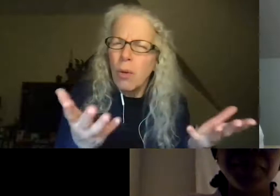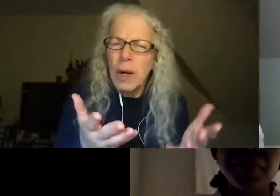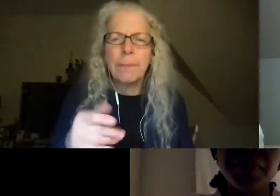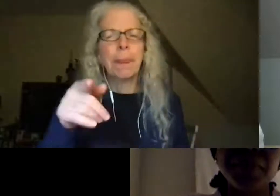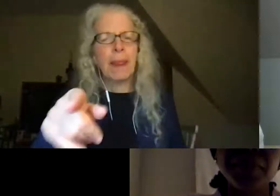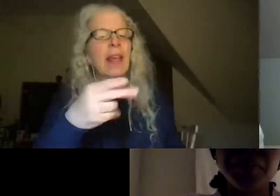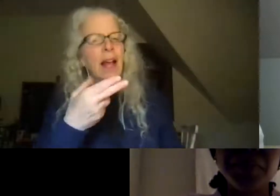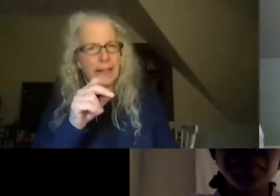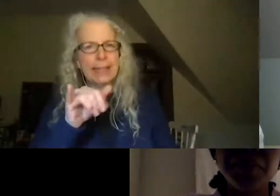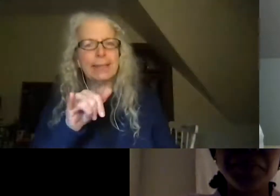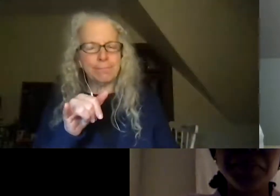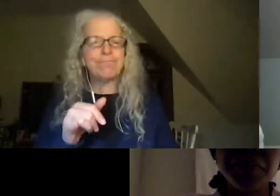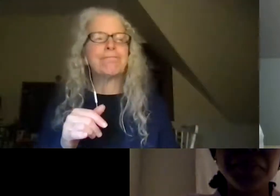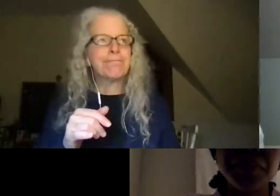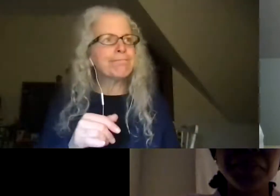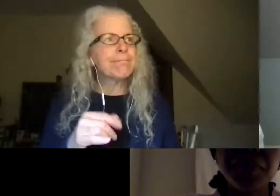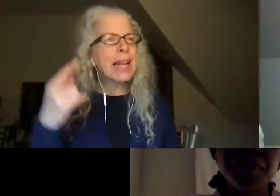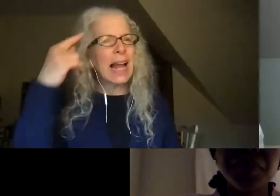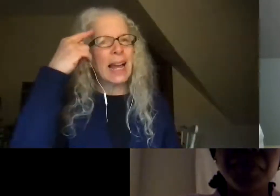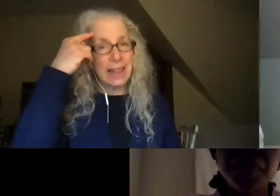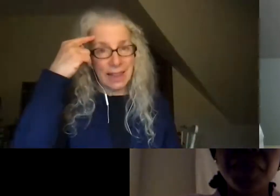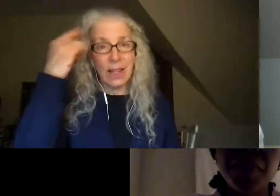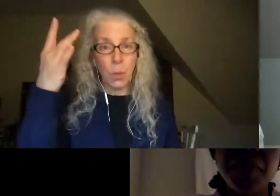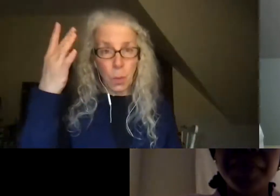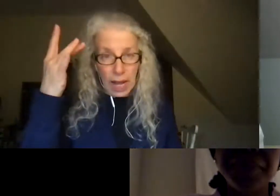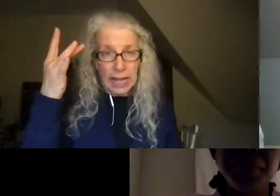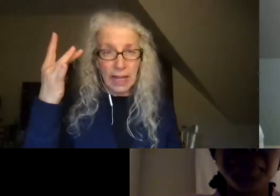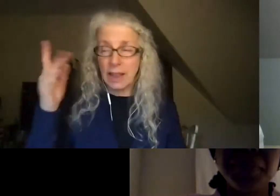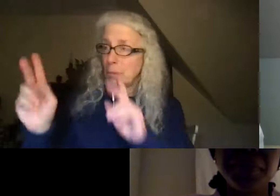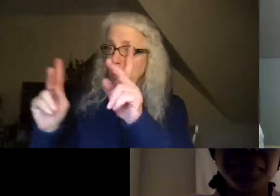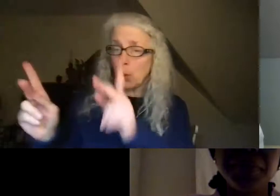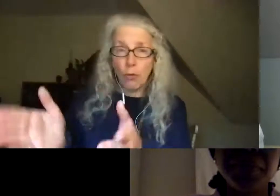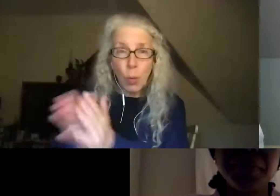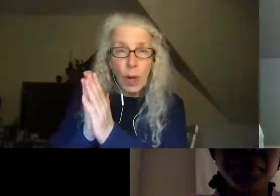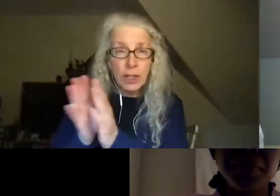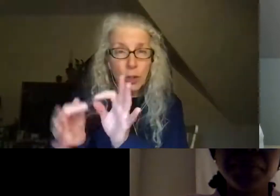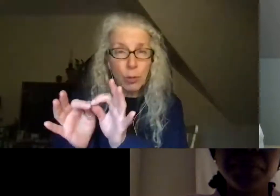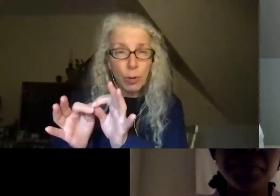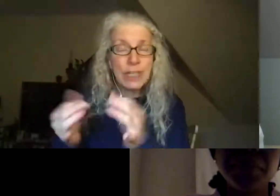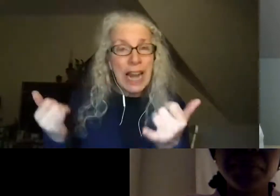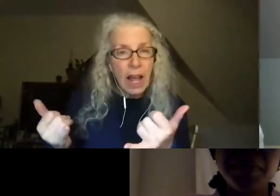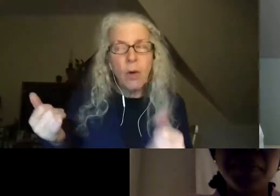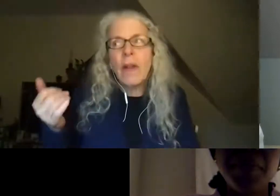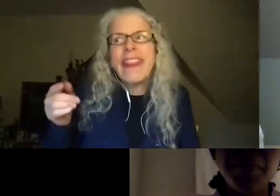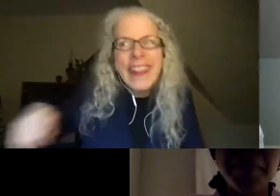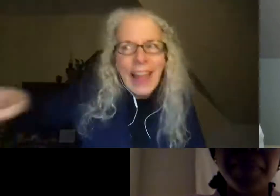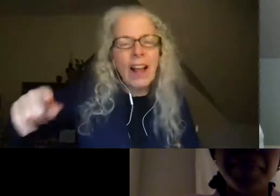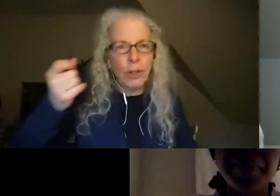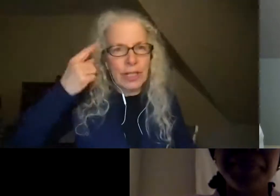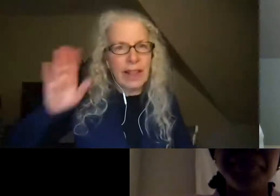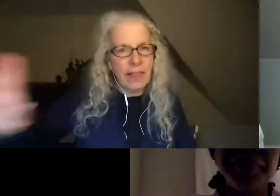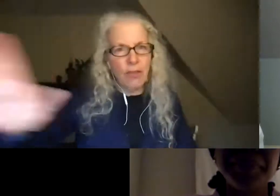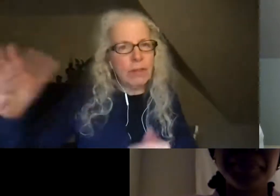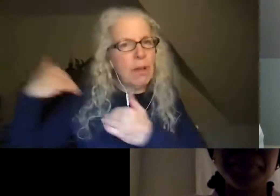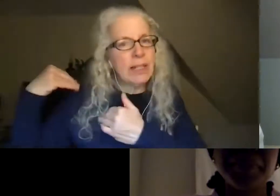I think it's more education to the requesters of what their responsibilities are. And a lot of